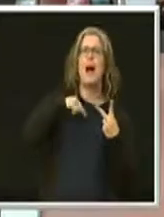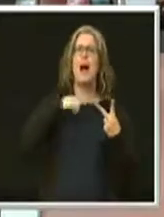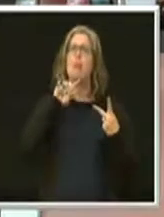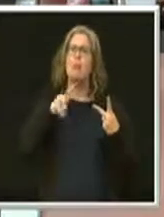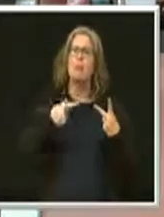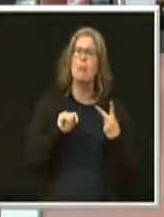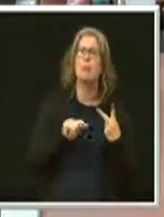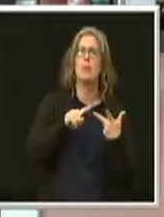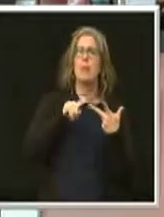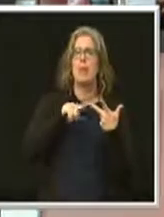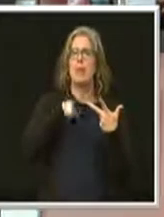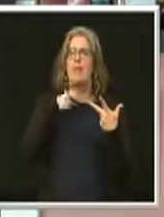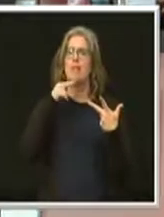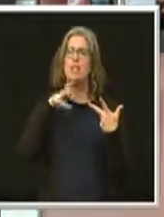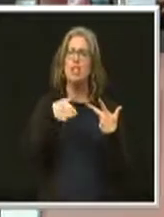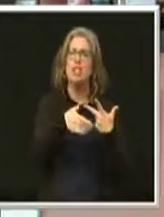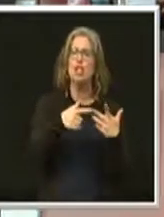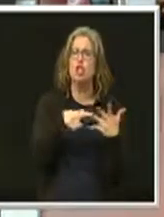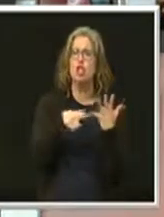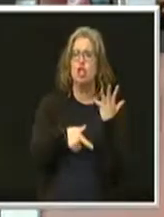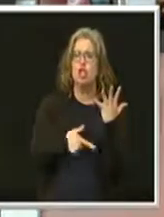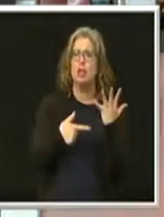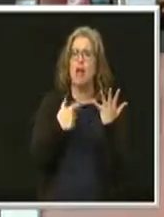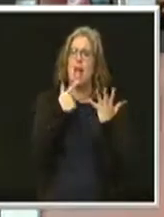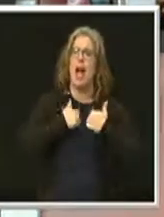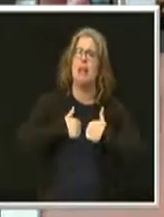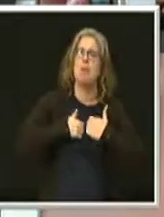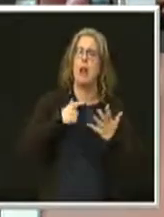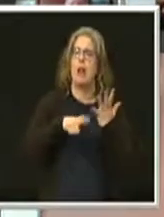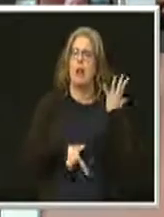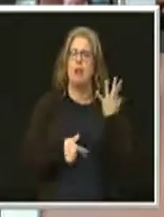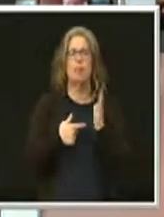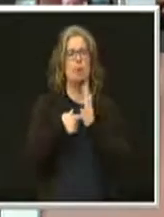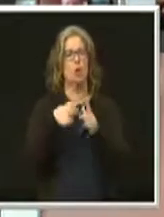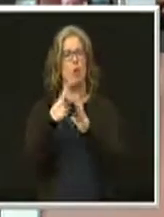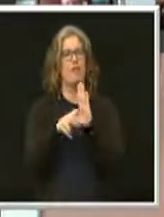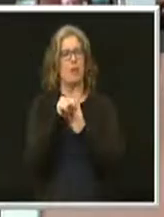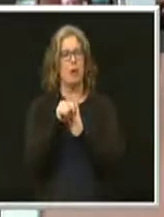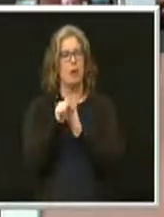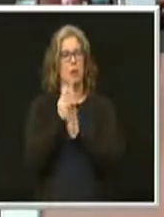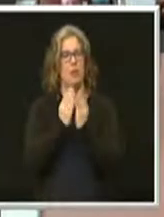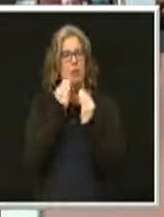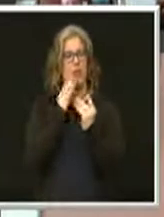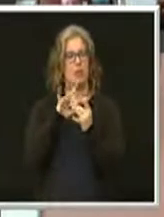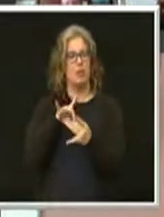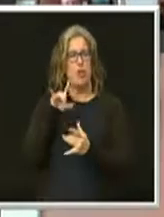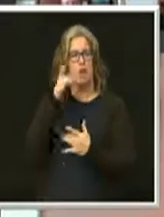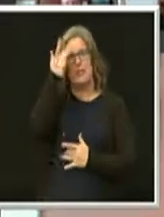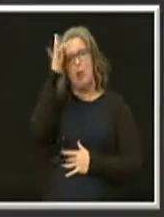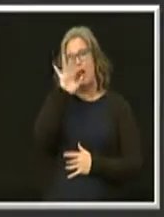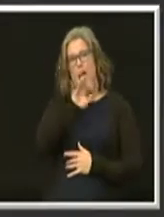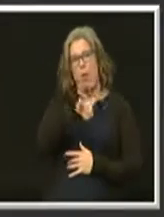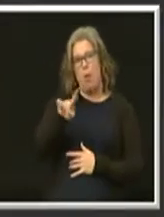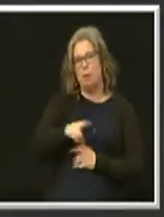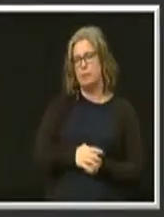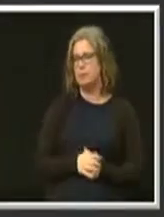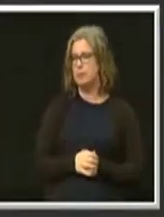to take care of you and potentially save your life. And so here's a short video with some information on Smart